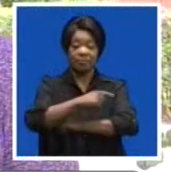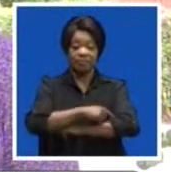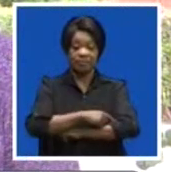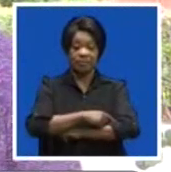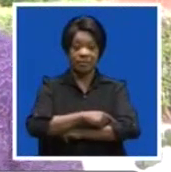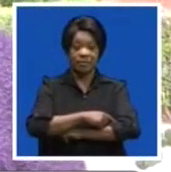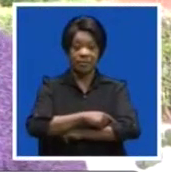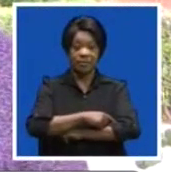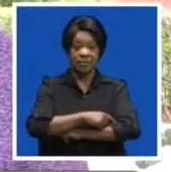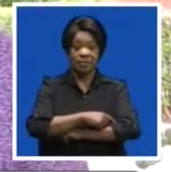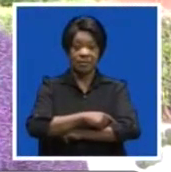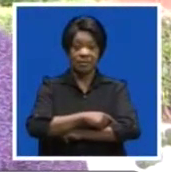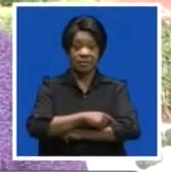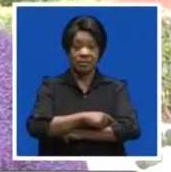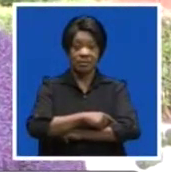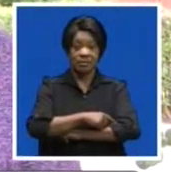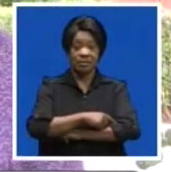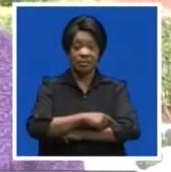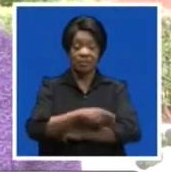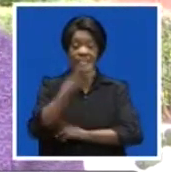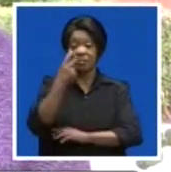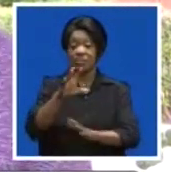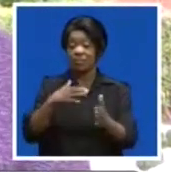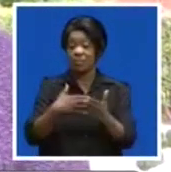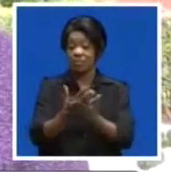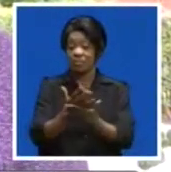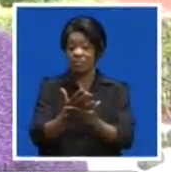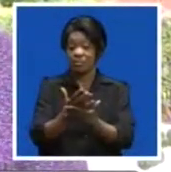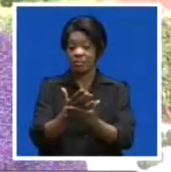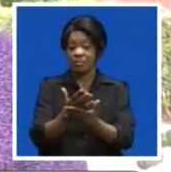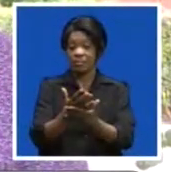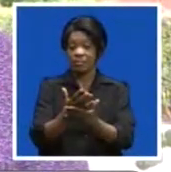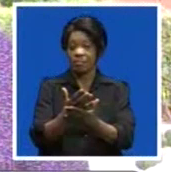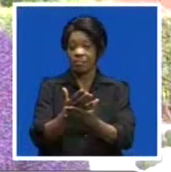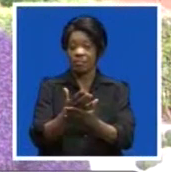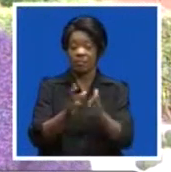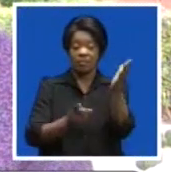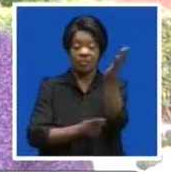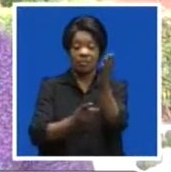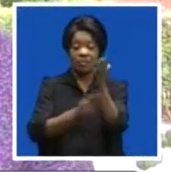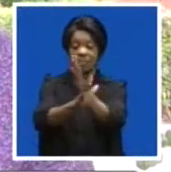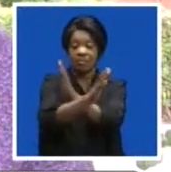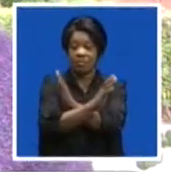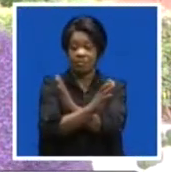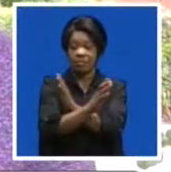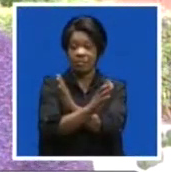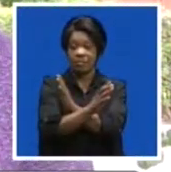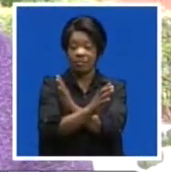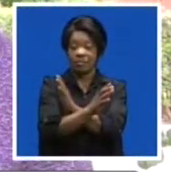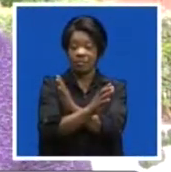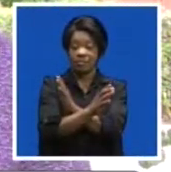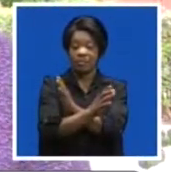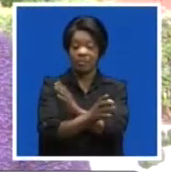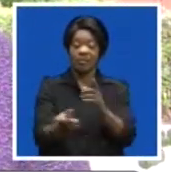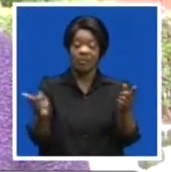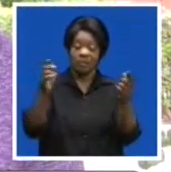is busy seeing how we are going to develop the country, the unprecedented